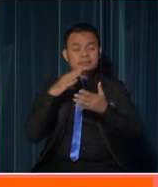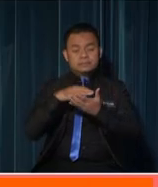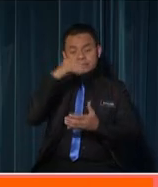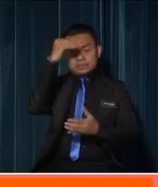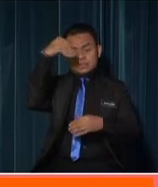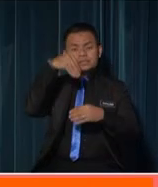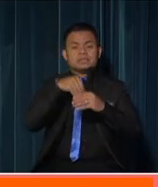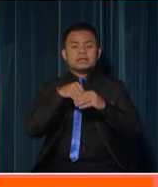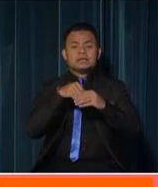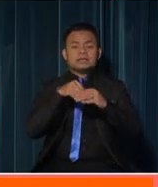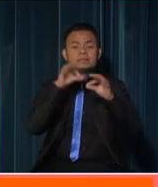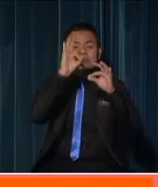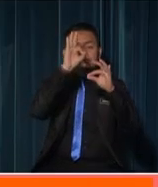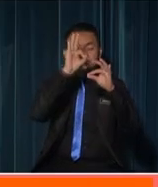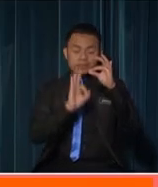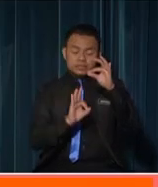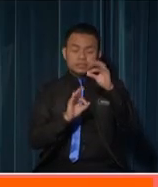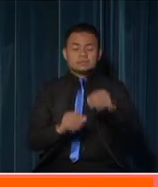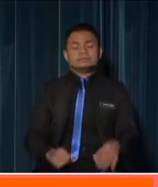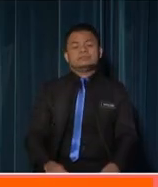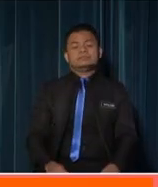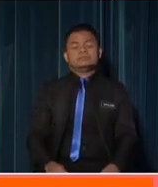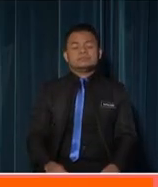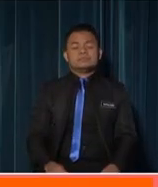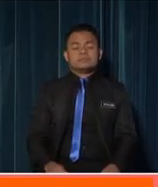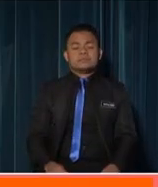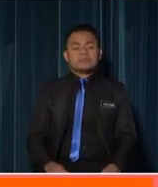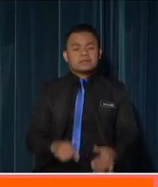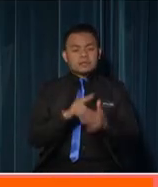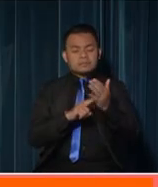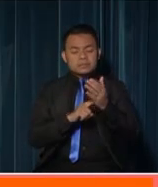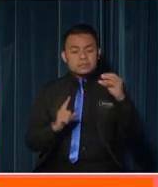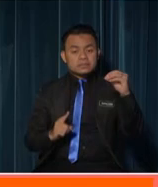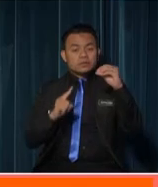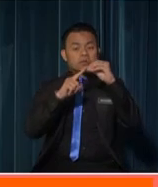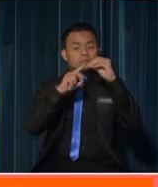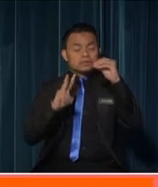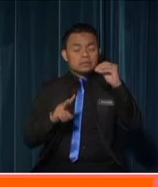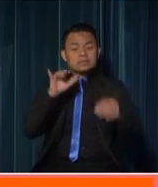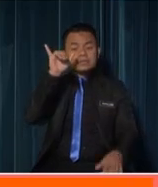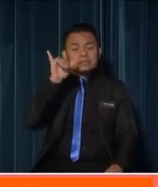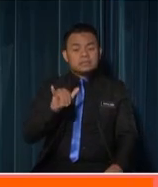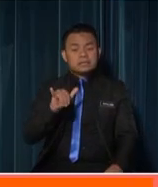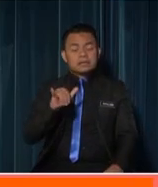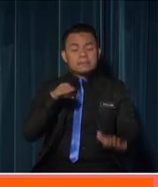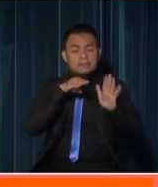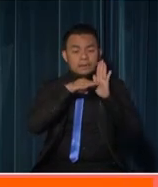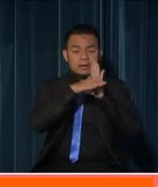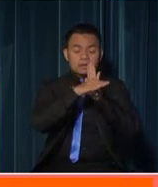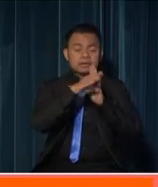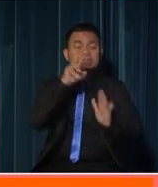Any objects or things that is divided into two